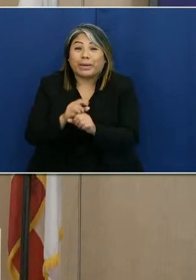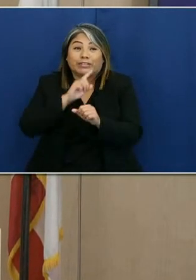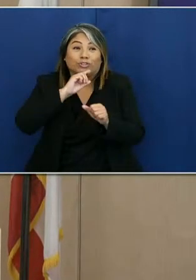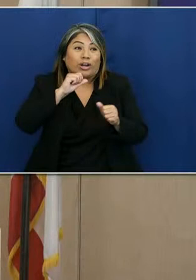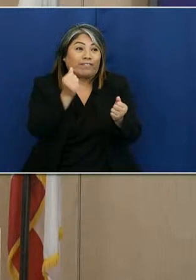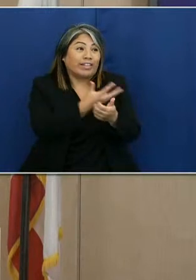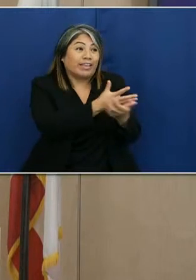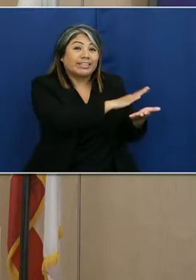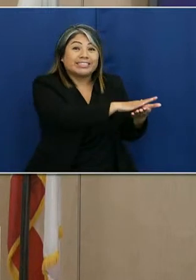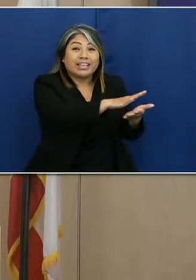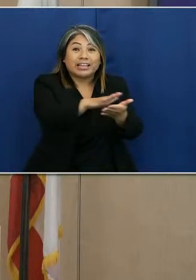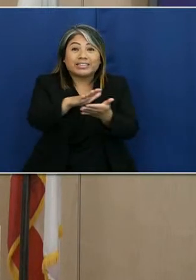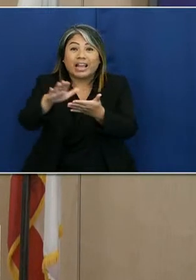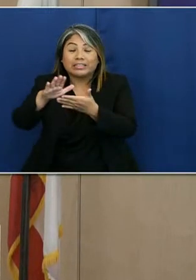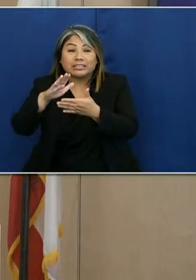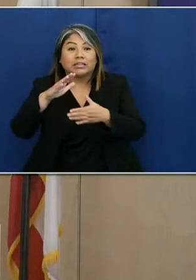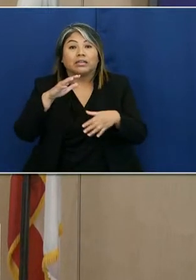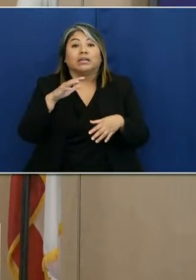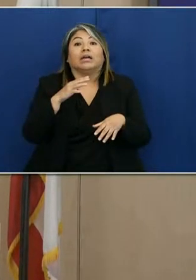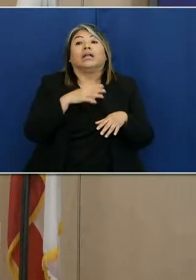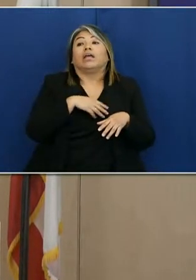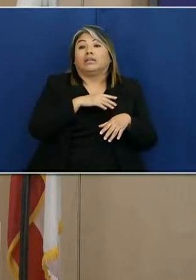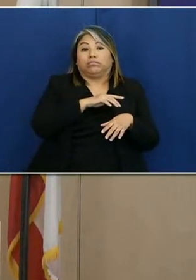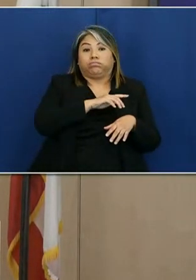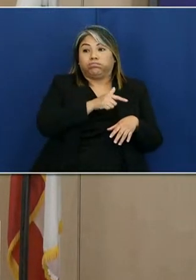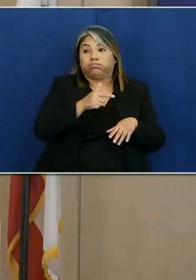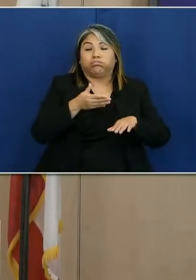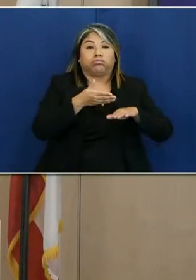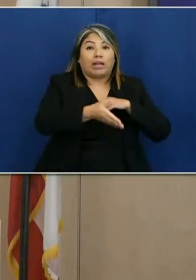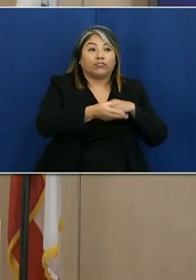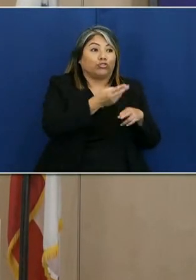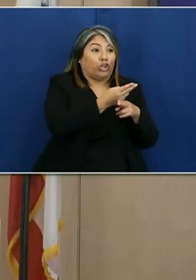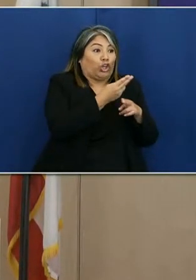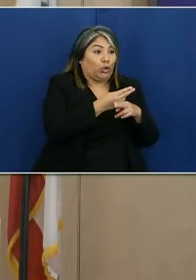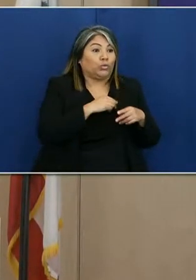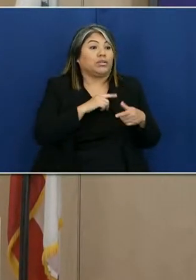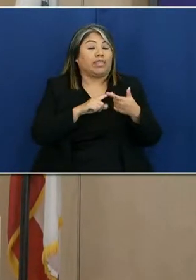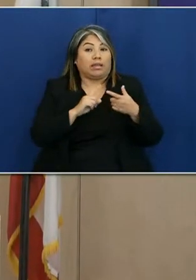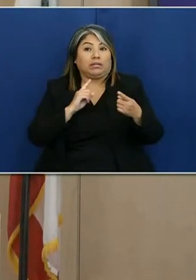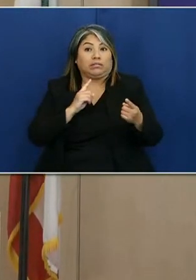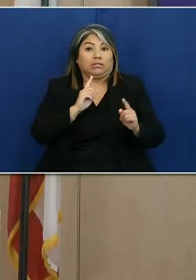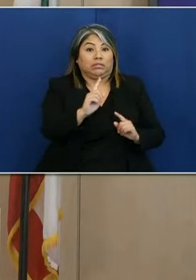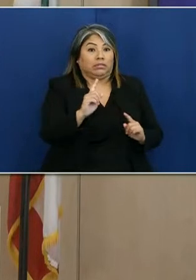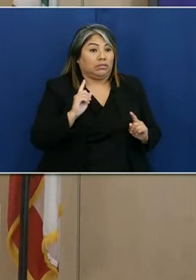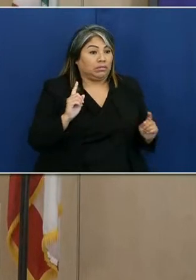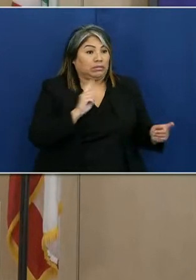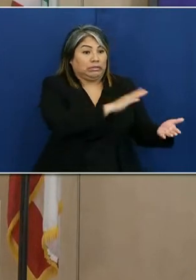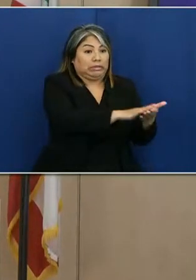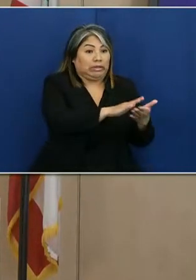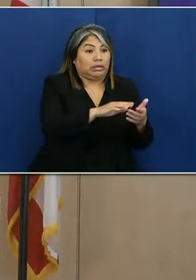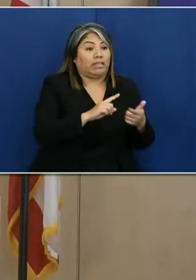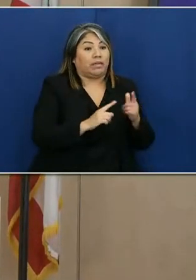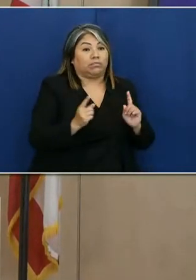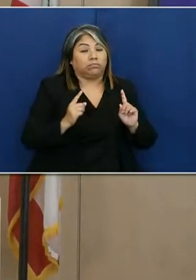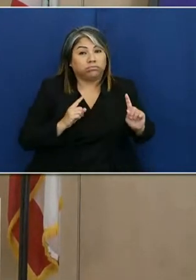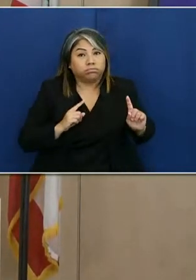is sanitized in between uses regularly? Can you say more about kind of how that will be done?